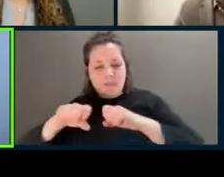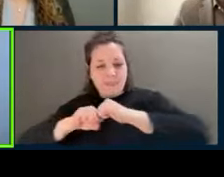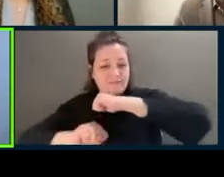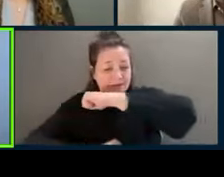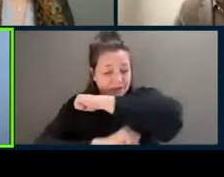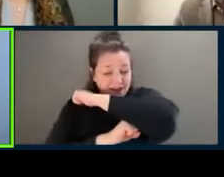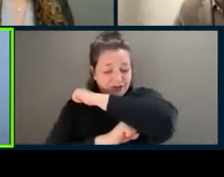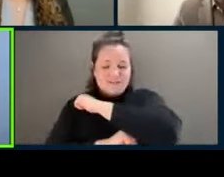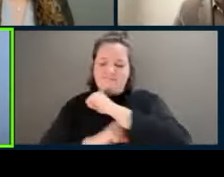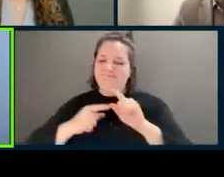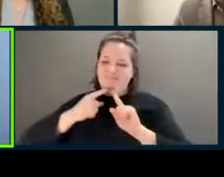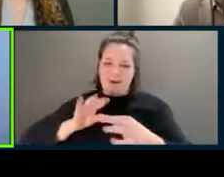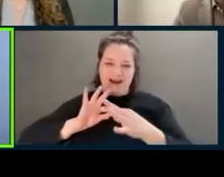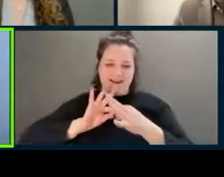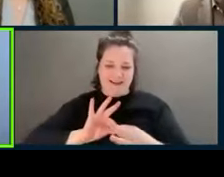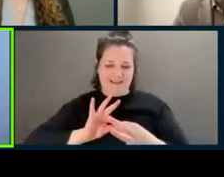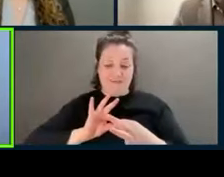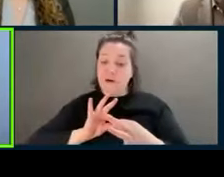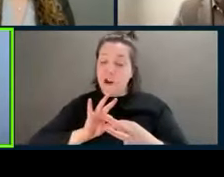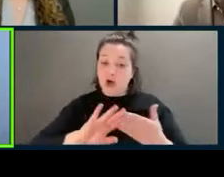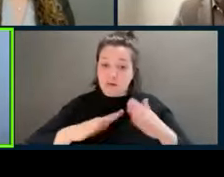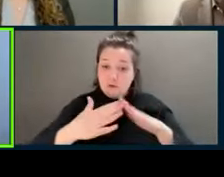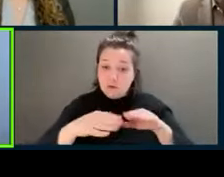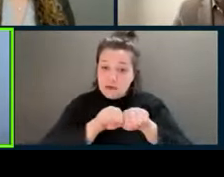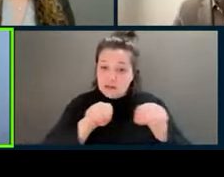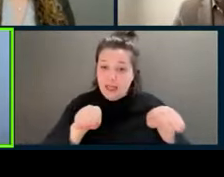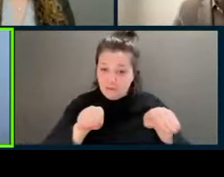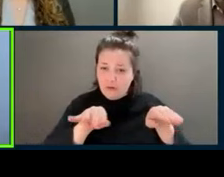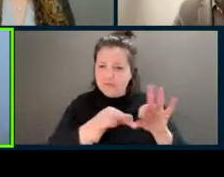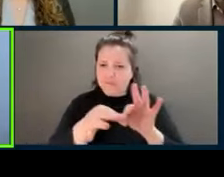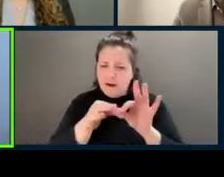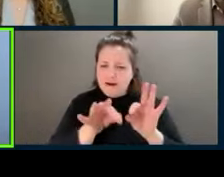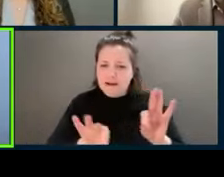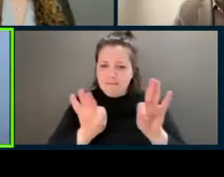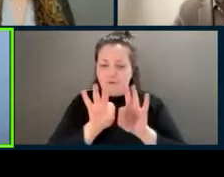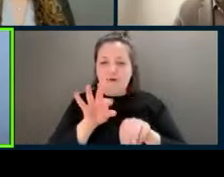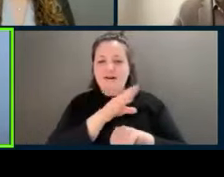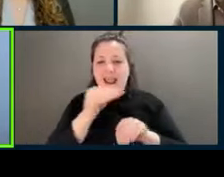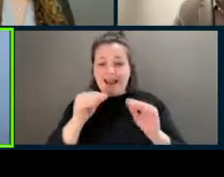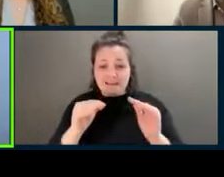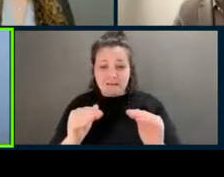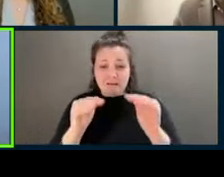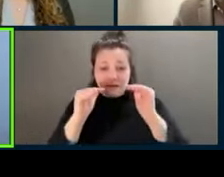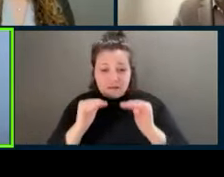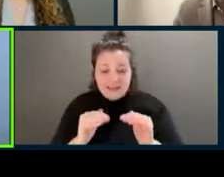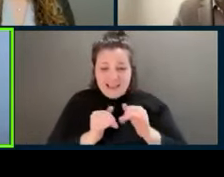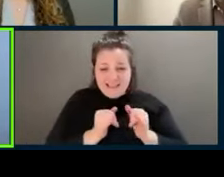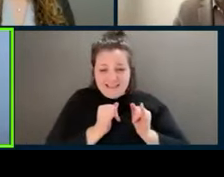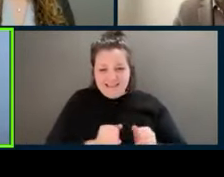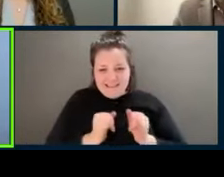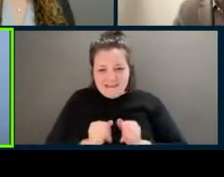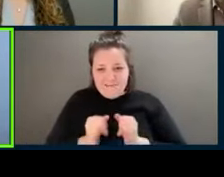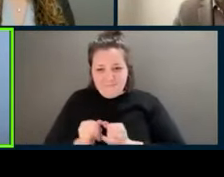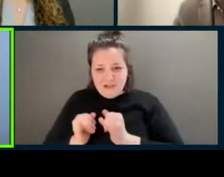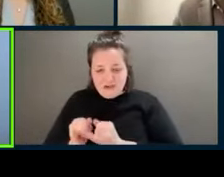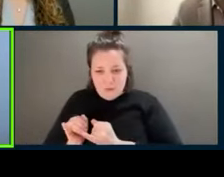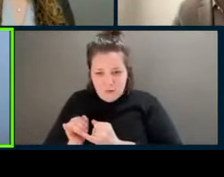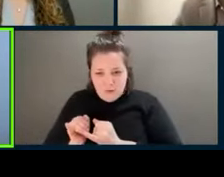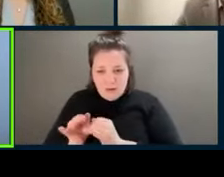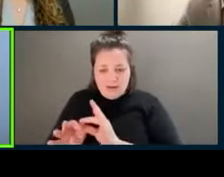connectivity, not only at the community level, but I'll even go smaller than that. And that is, even in the individual house